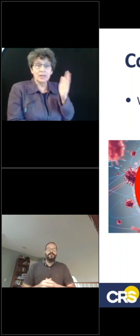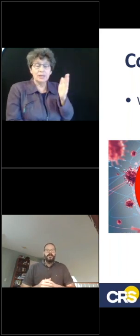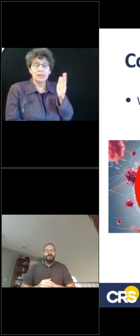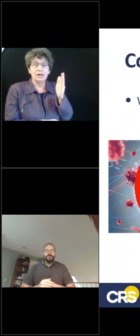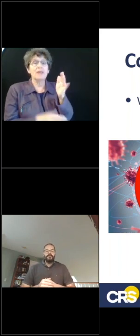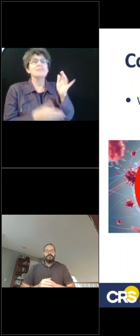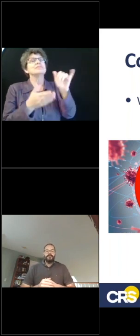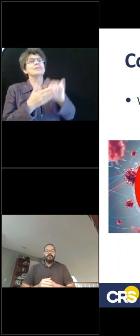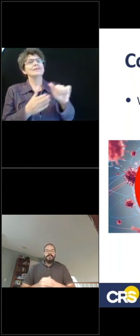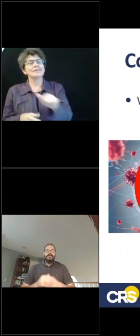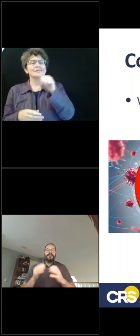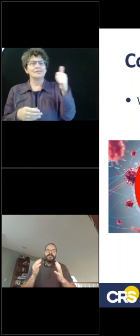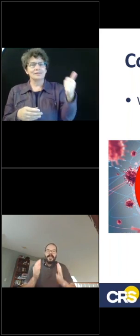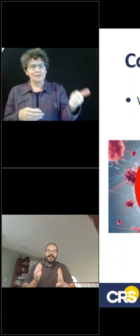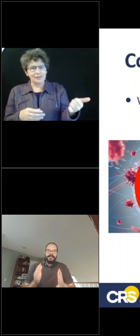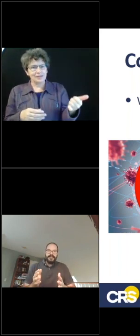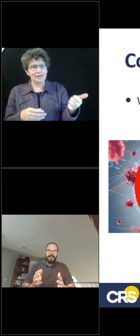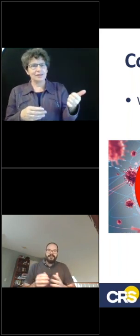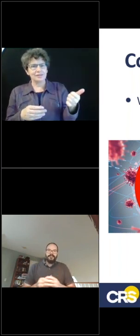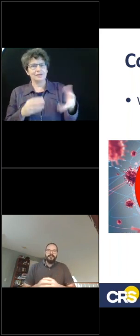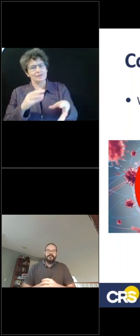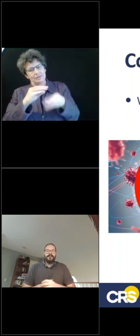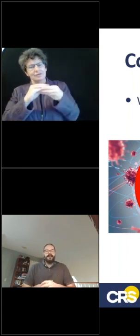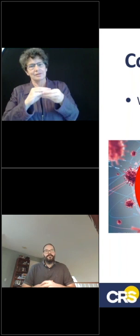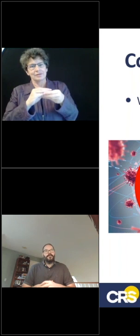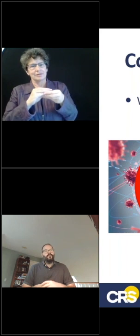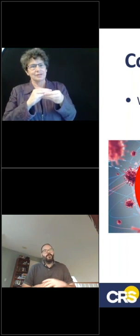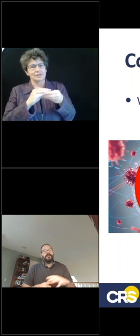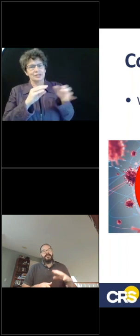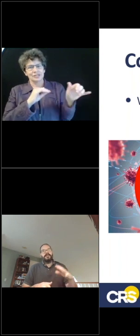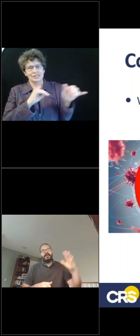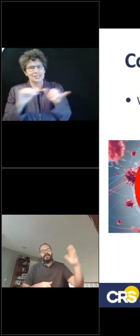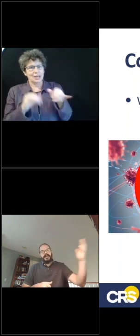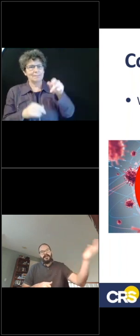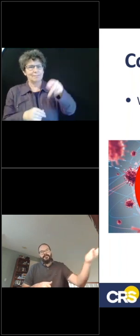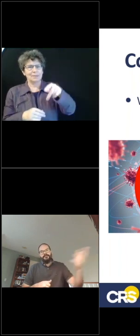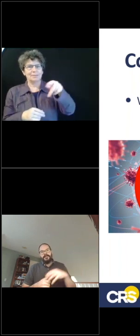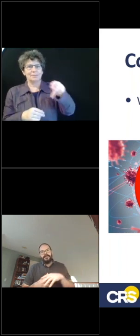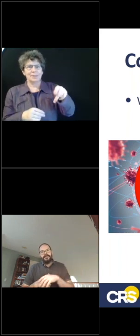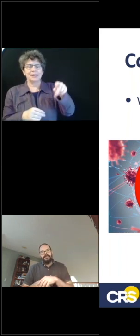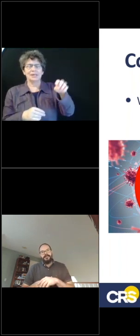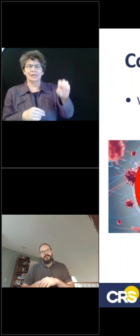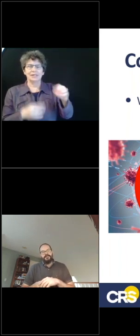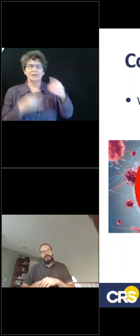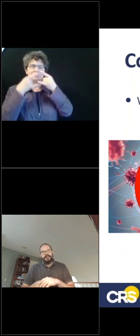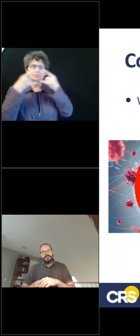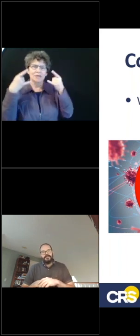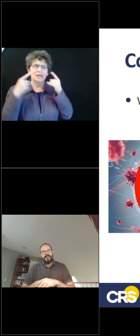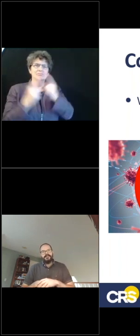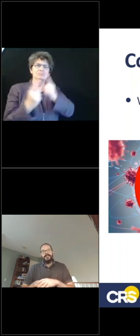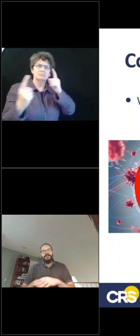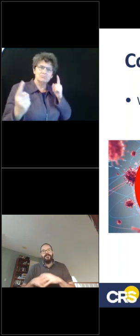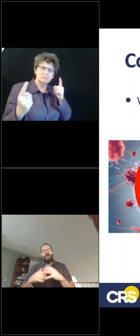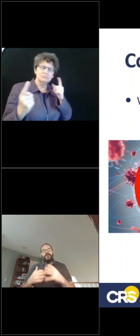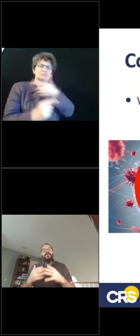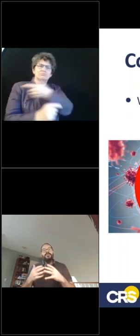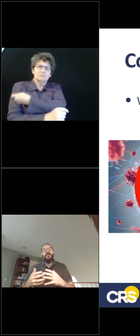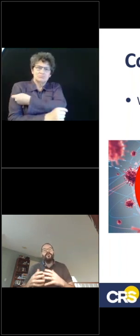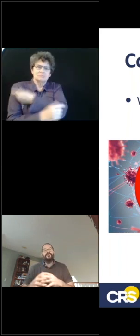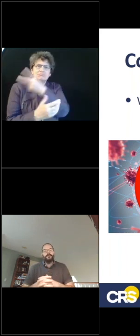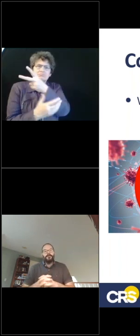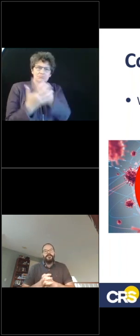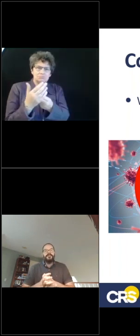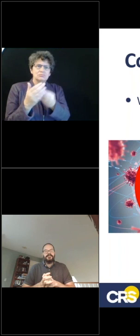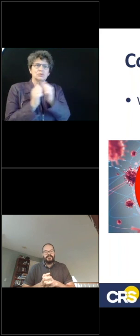measure. But even in that case, one thing that I haven't put in the slides here, but we